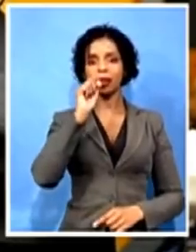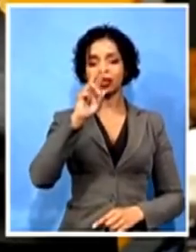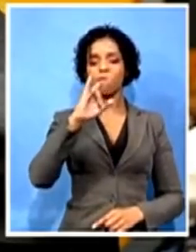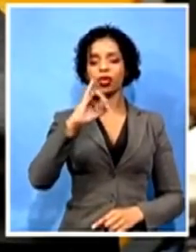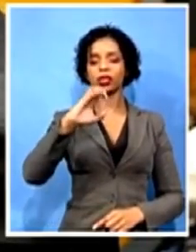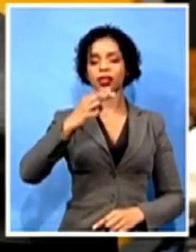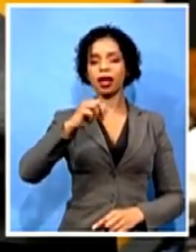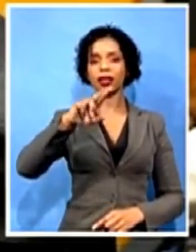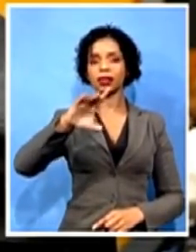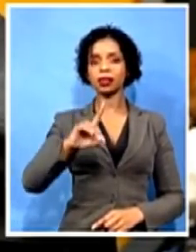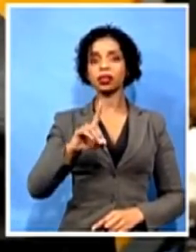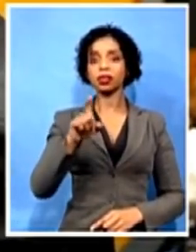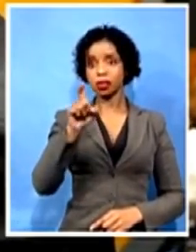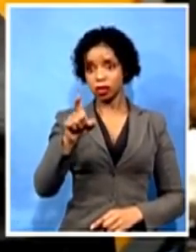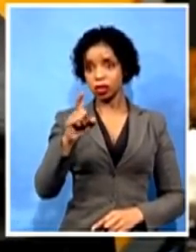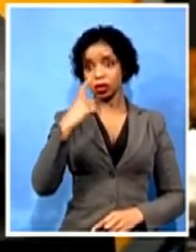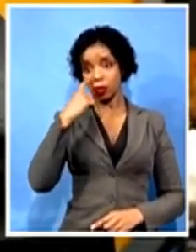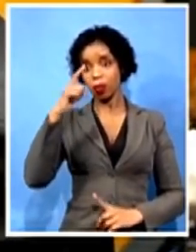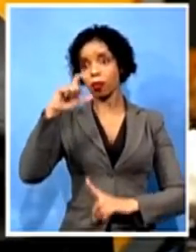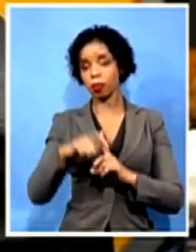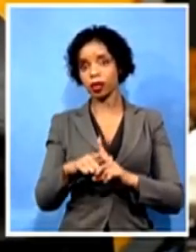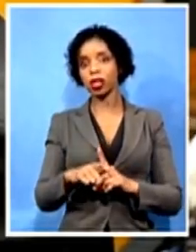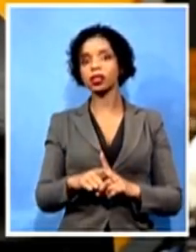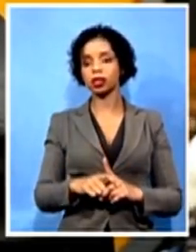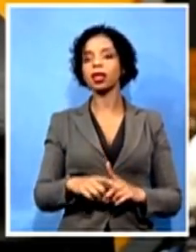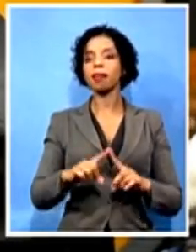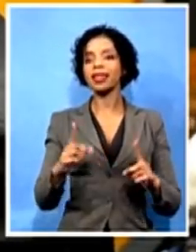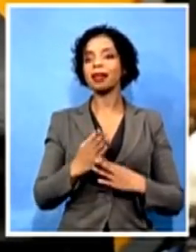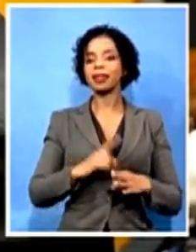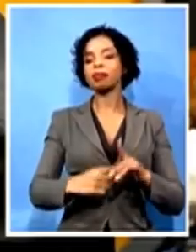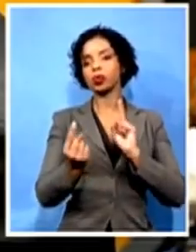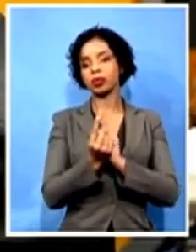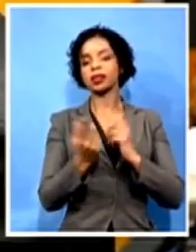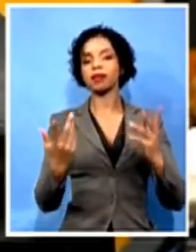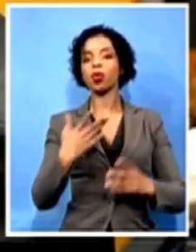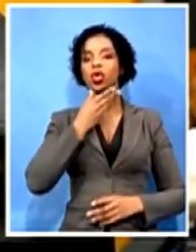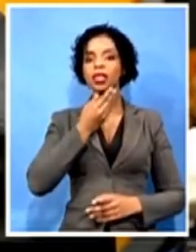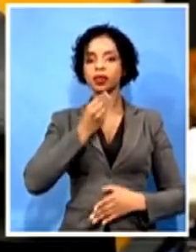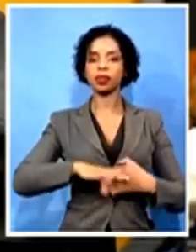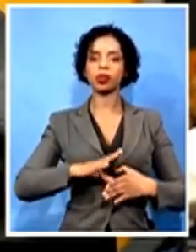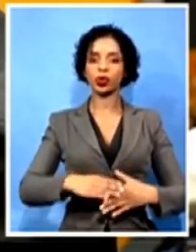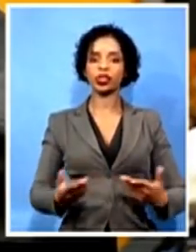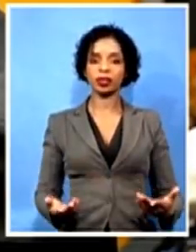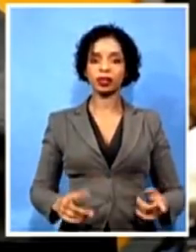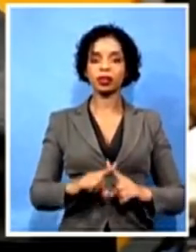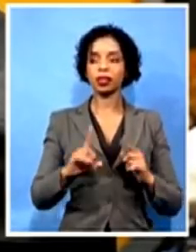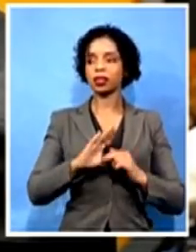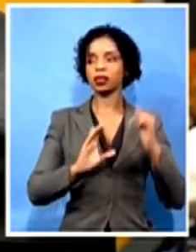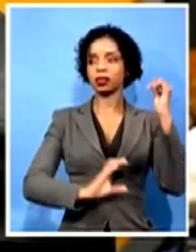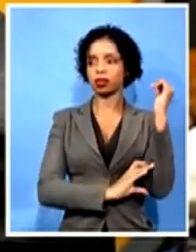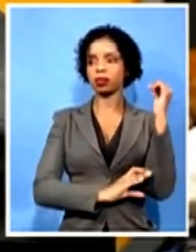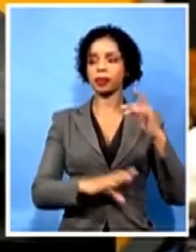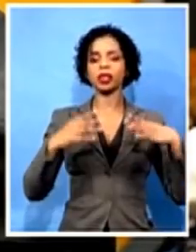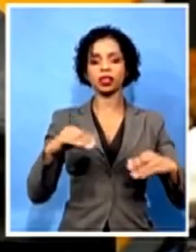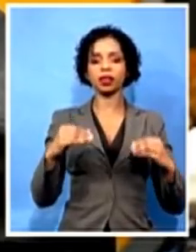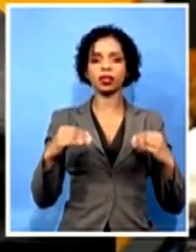see him for business purposes. Section 64D, where there's a likelihood that the accused, if he were released on bail, will undermine or jeopardise